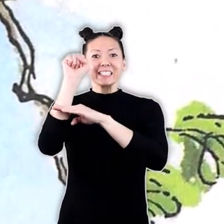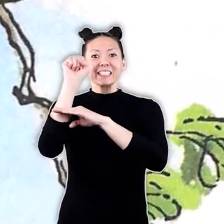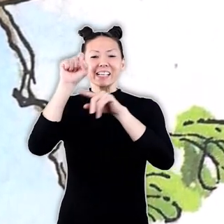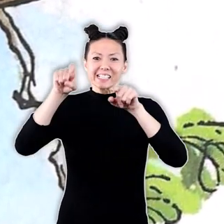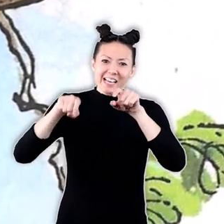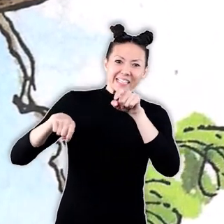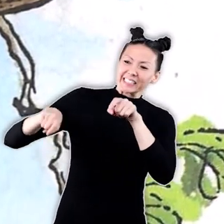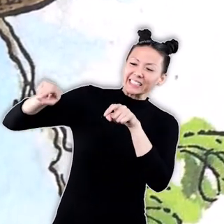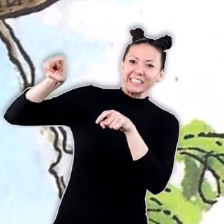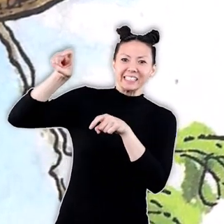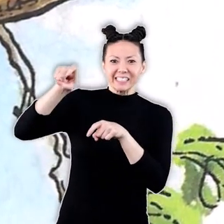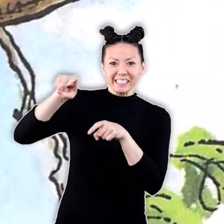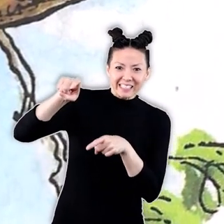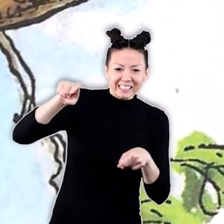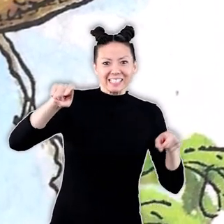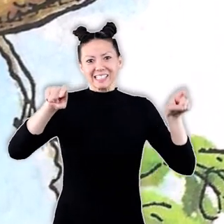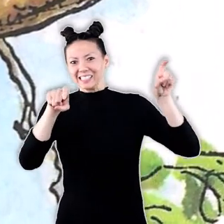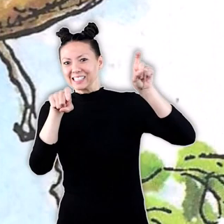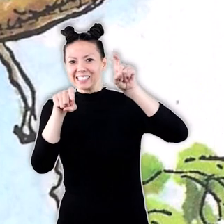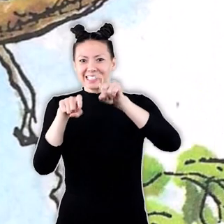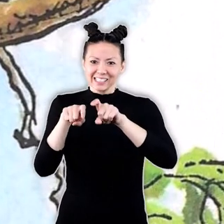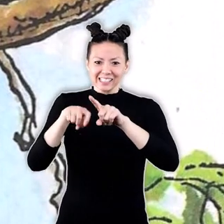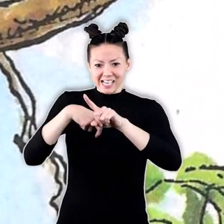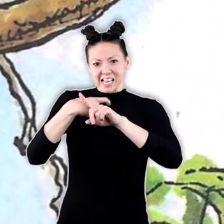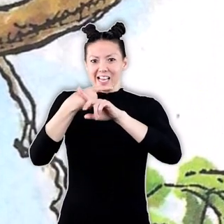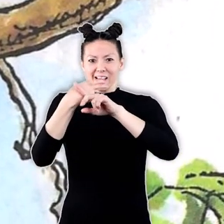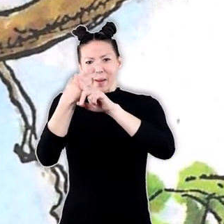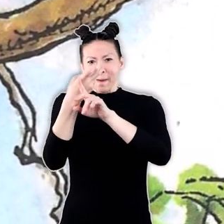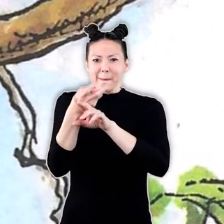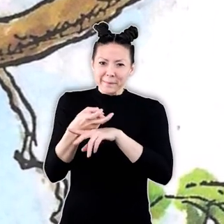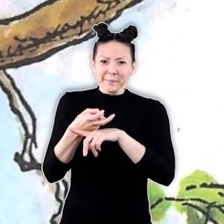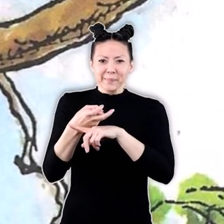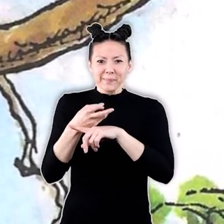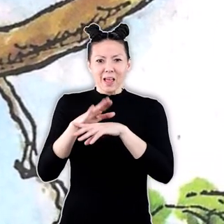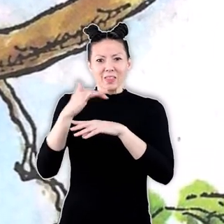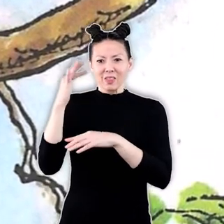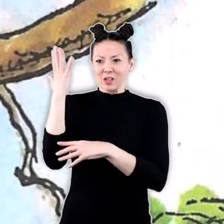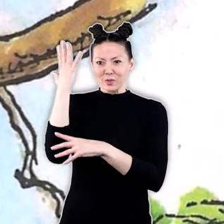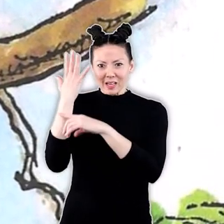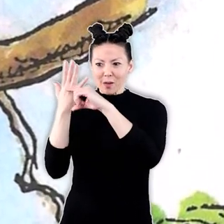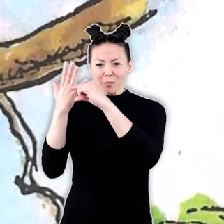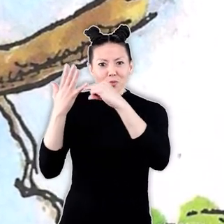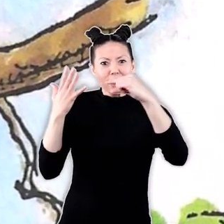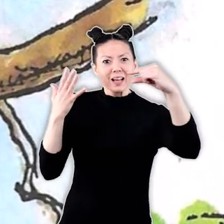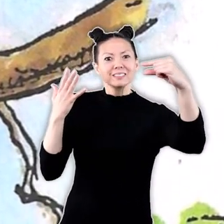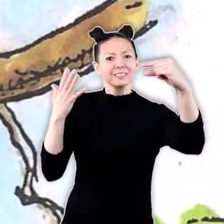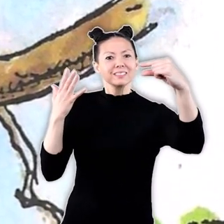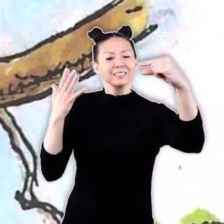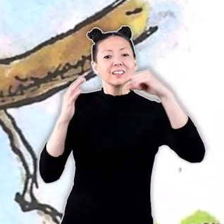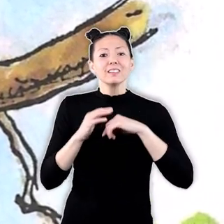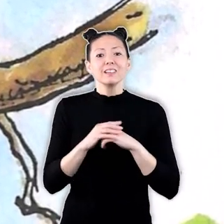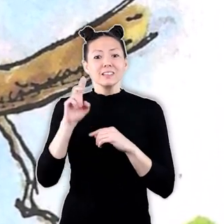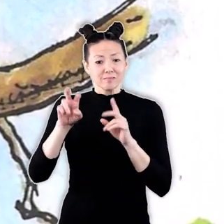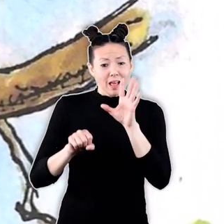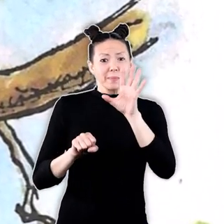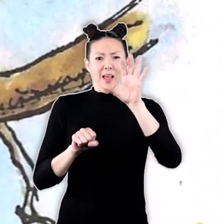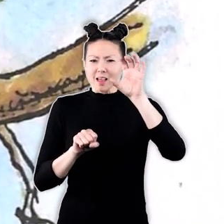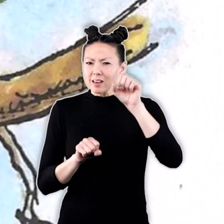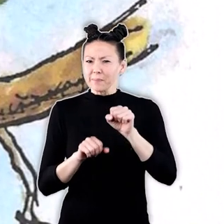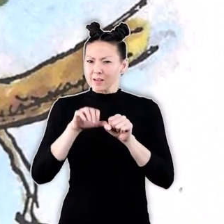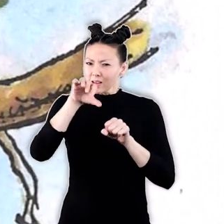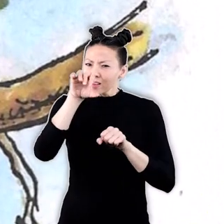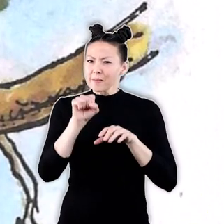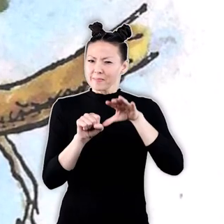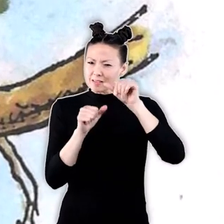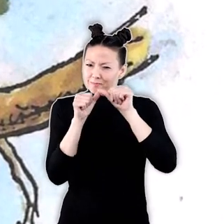dangling legs bracing himself against the tree trunk and branch. He climbed and he climbed and